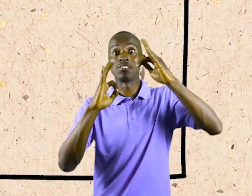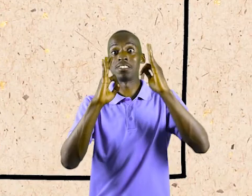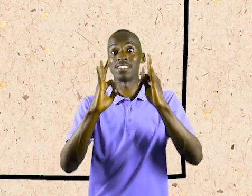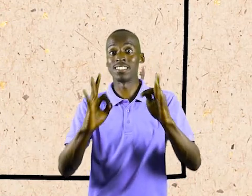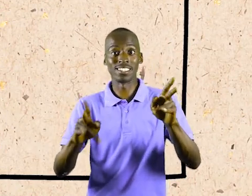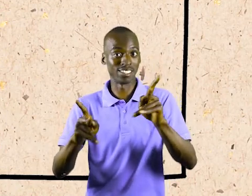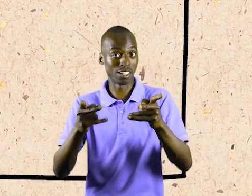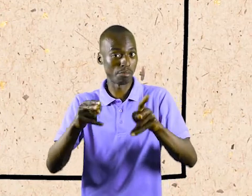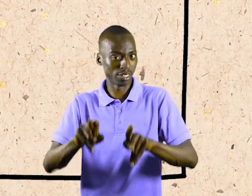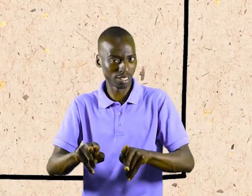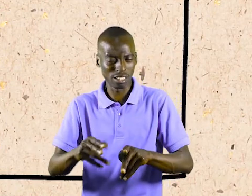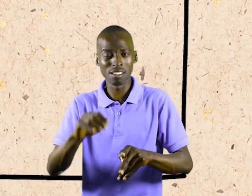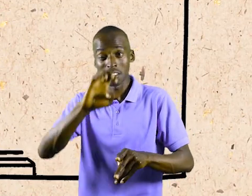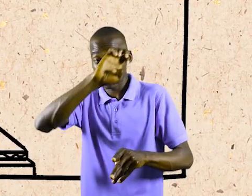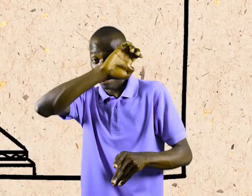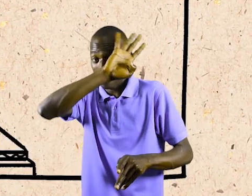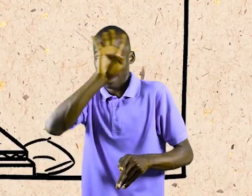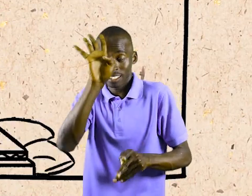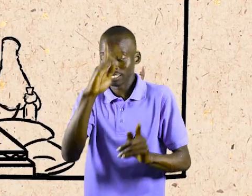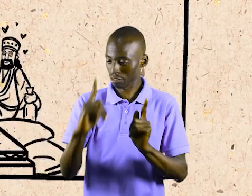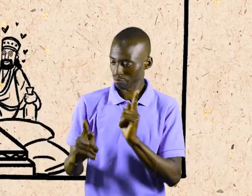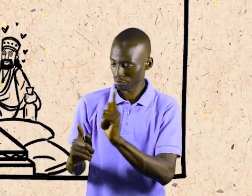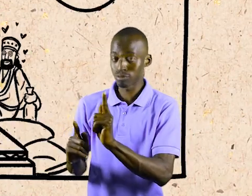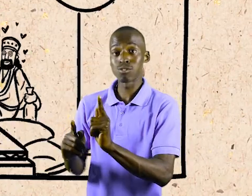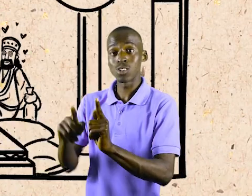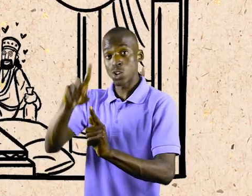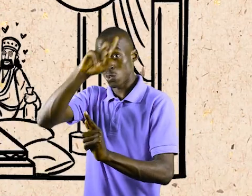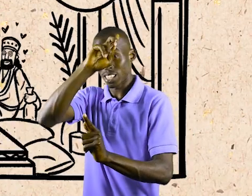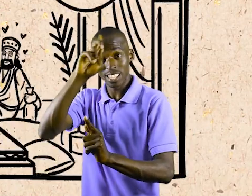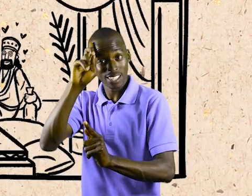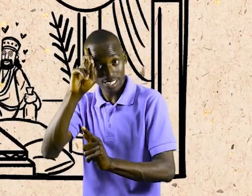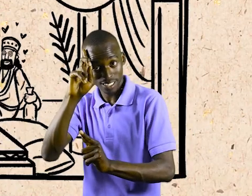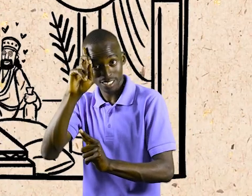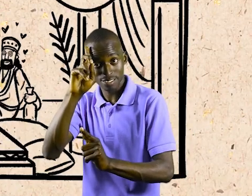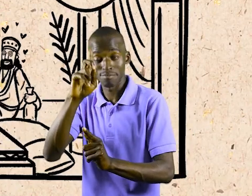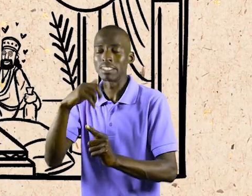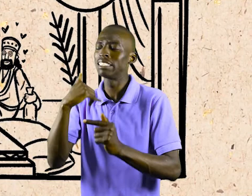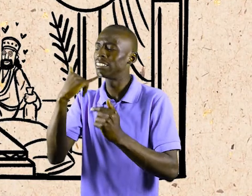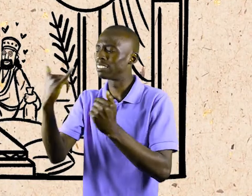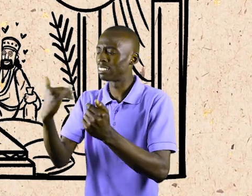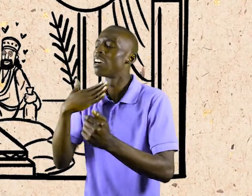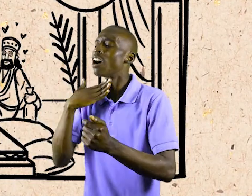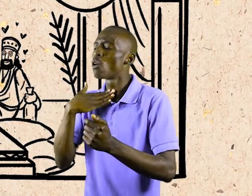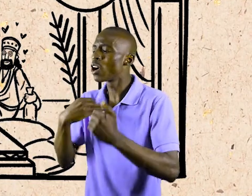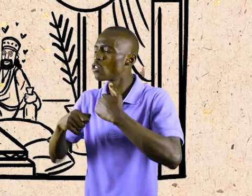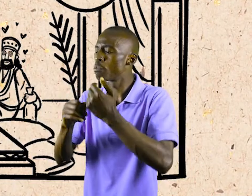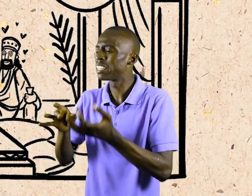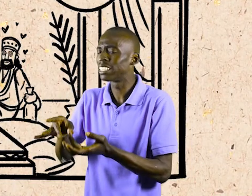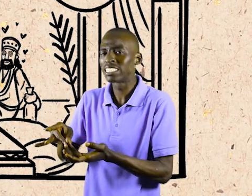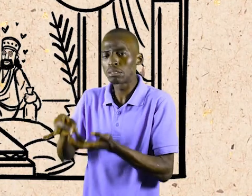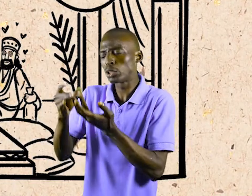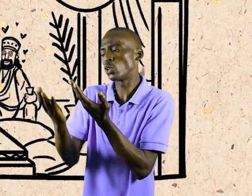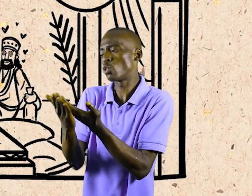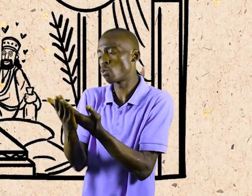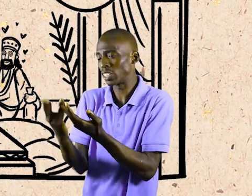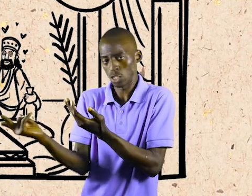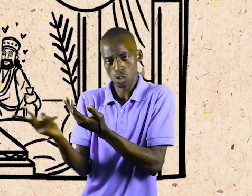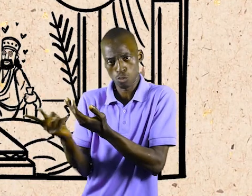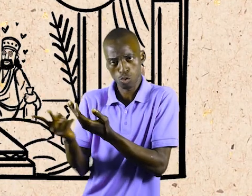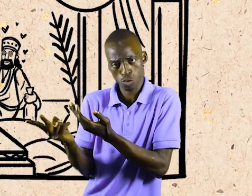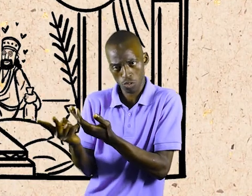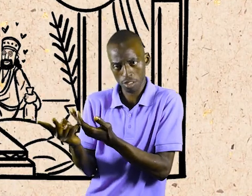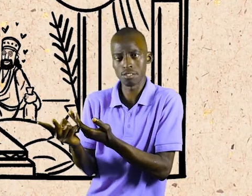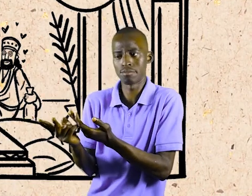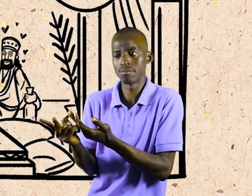evil plans. So Esther hosts the king and Haman at a first banquet, and she says that she wants to make a special request of both of them at